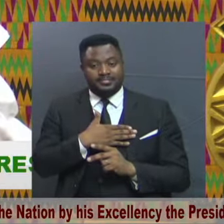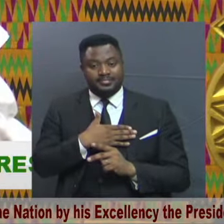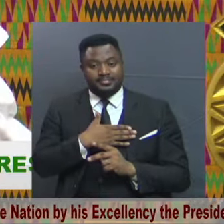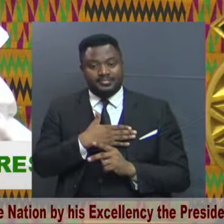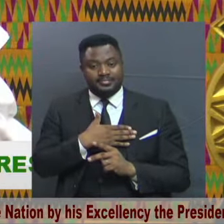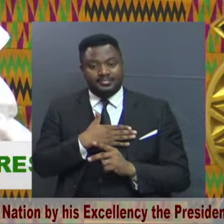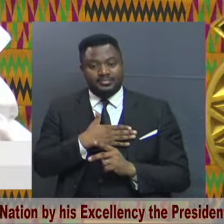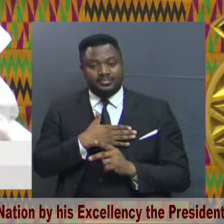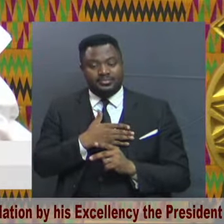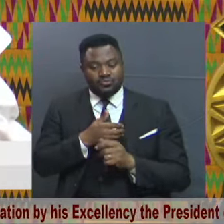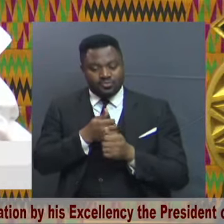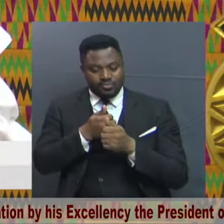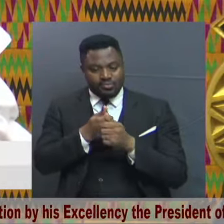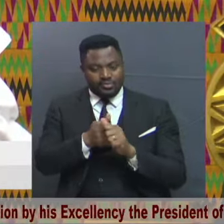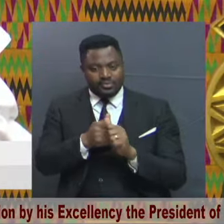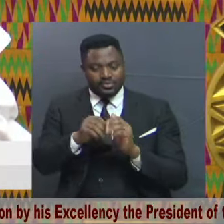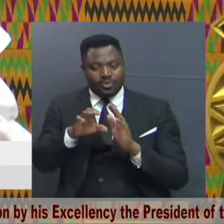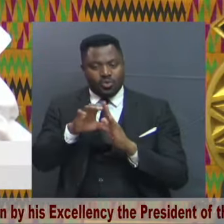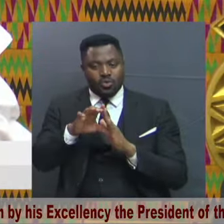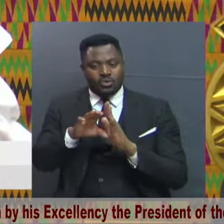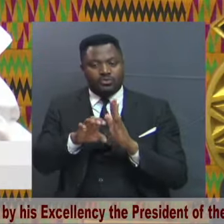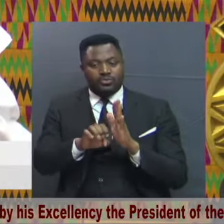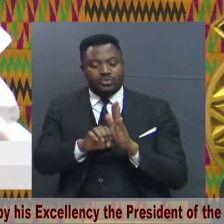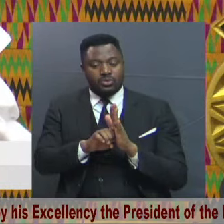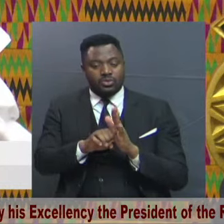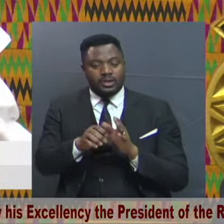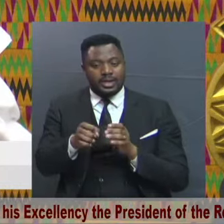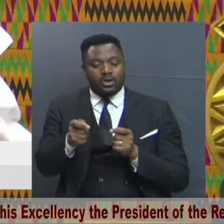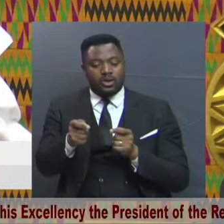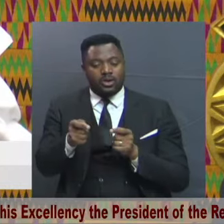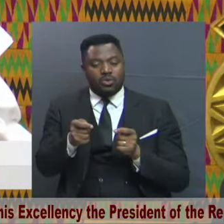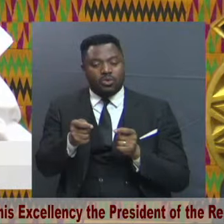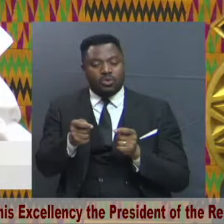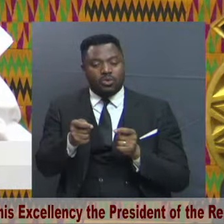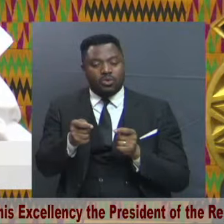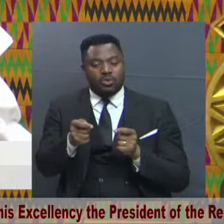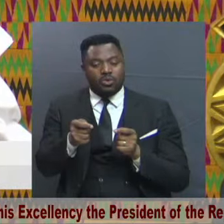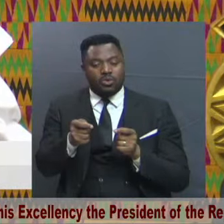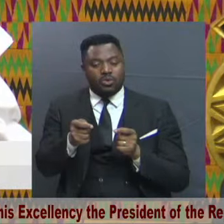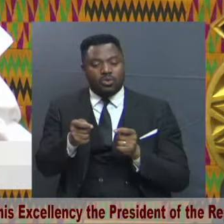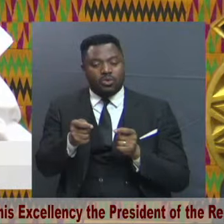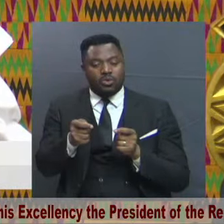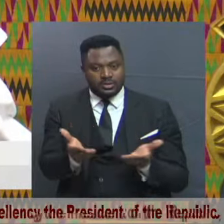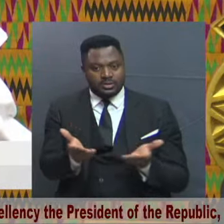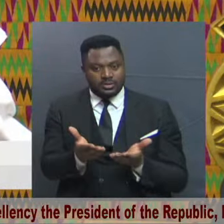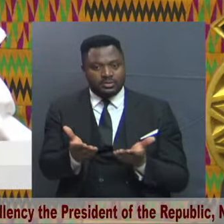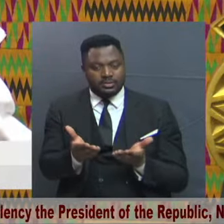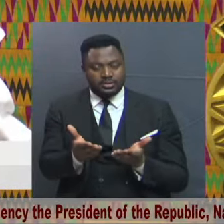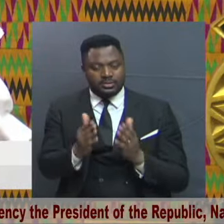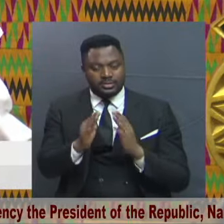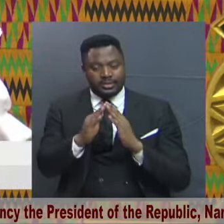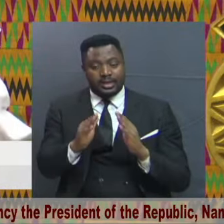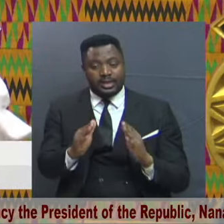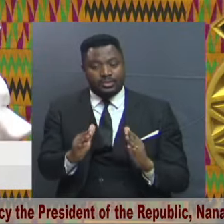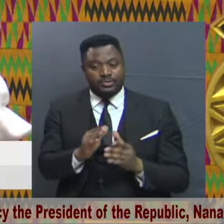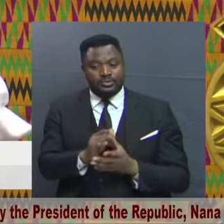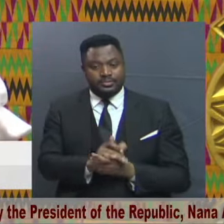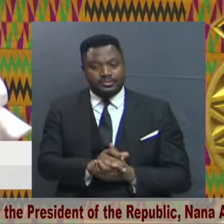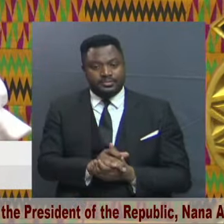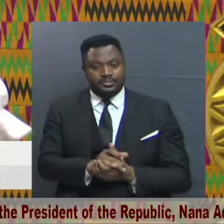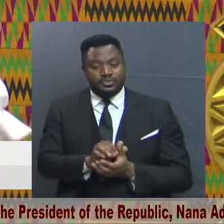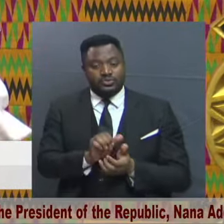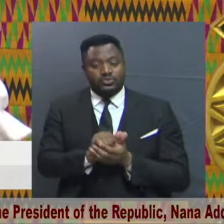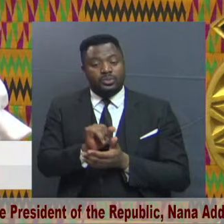kindly abide by the code of conduct which you yourselves approved here on the floor of the house